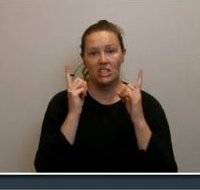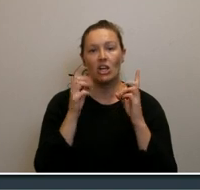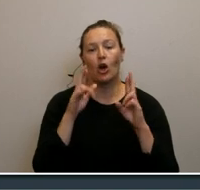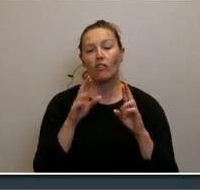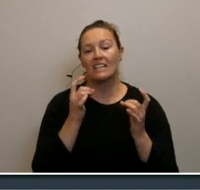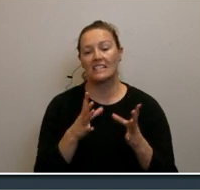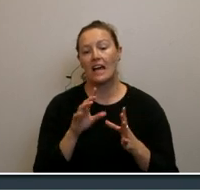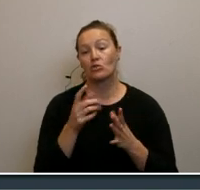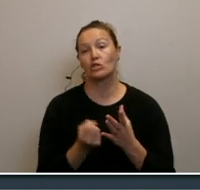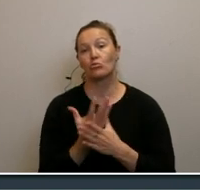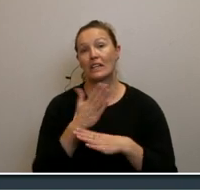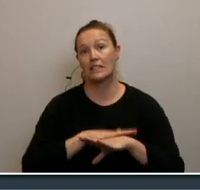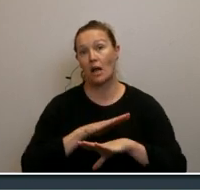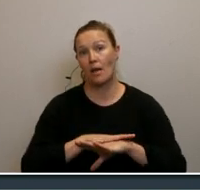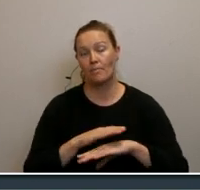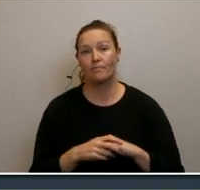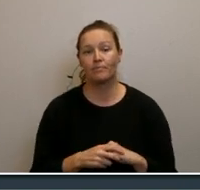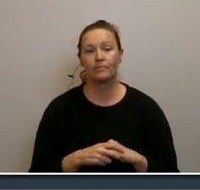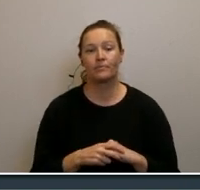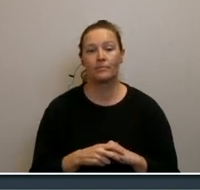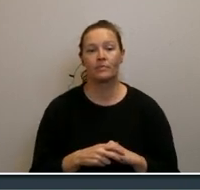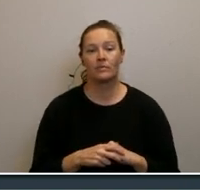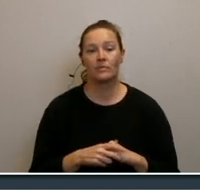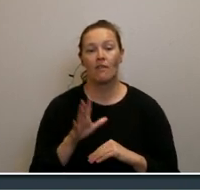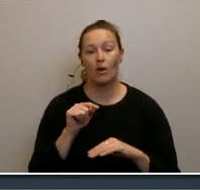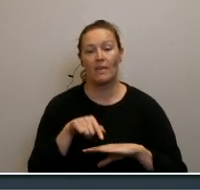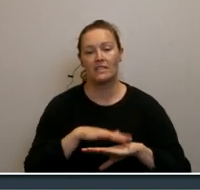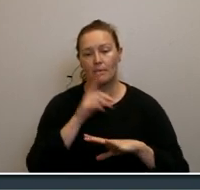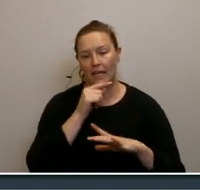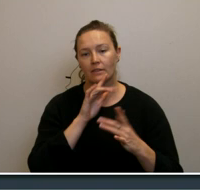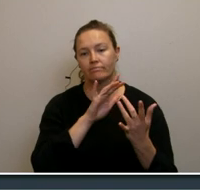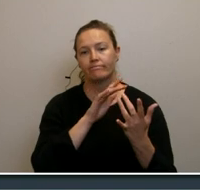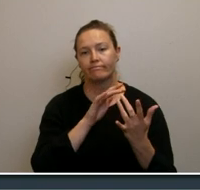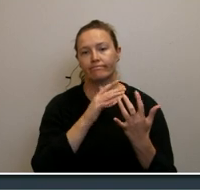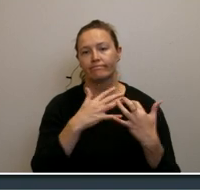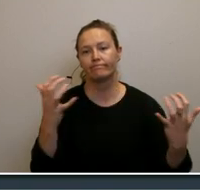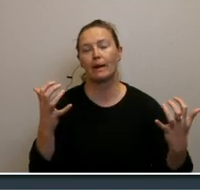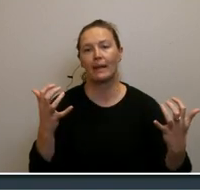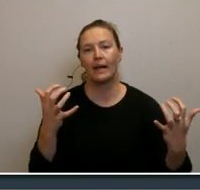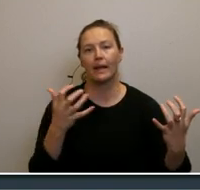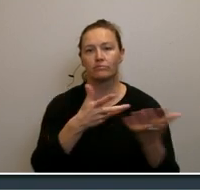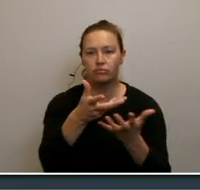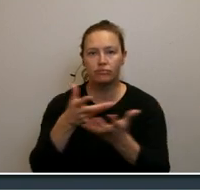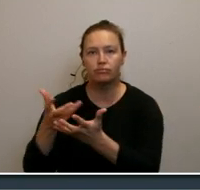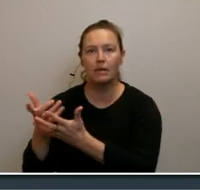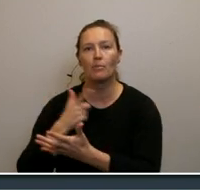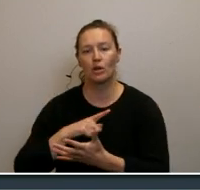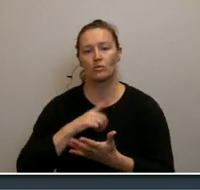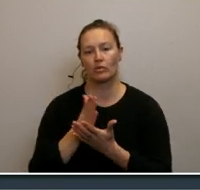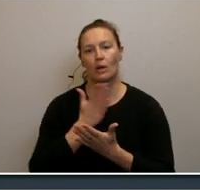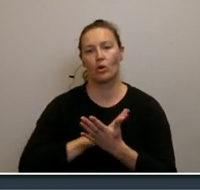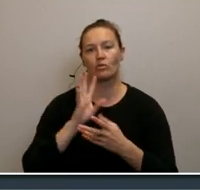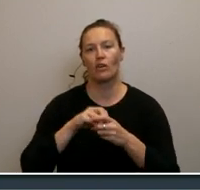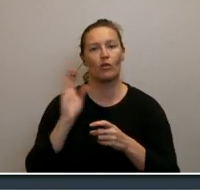by spring so that we can start to go out to the wider public, because there's indeed an opportunity to involve everybody in this